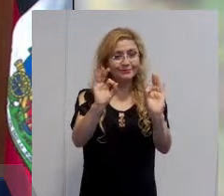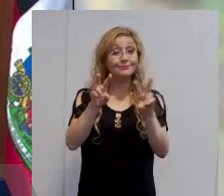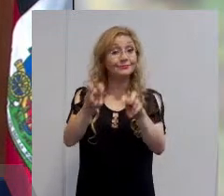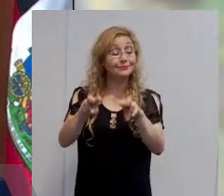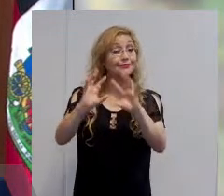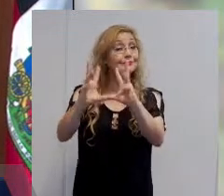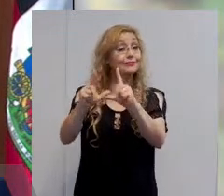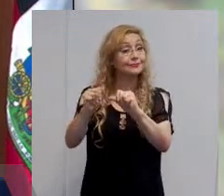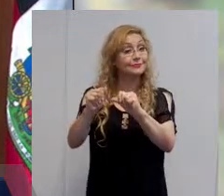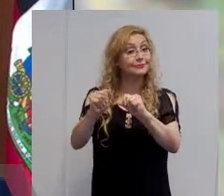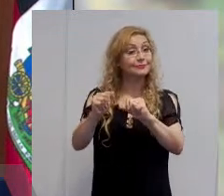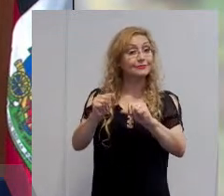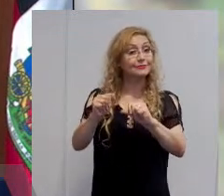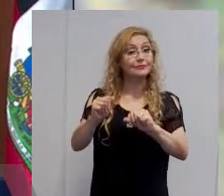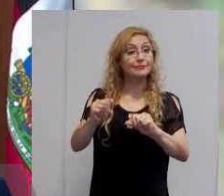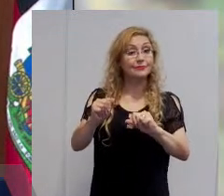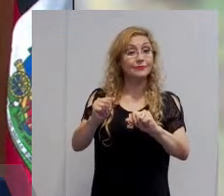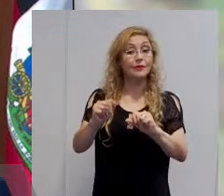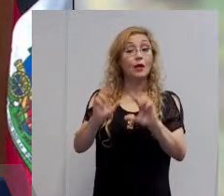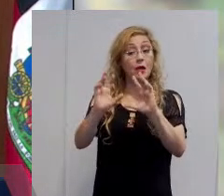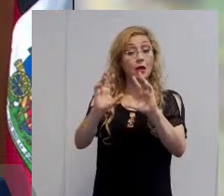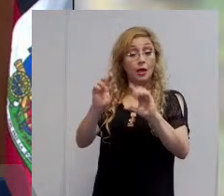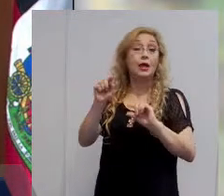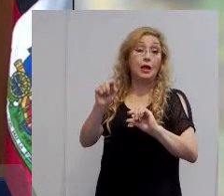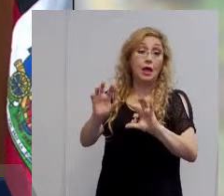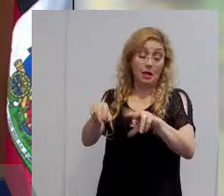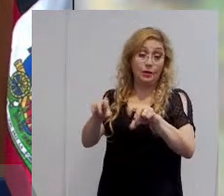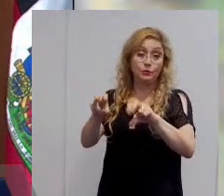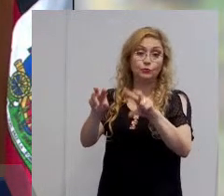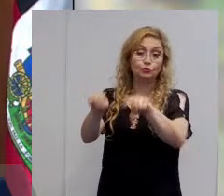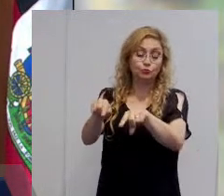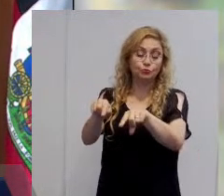to farming, in fact, and